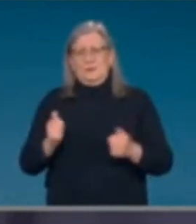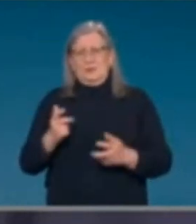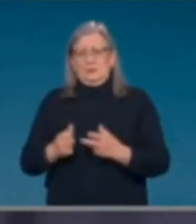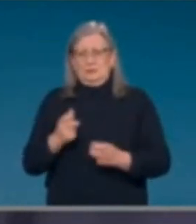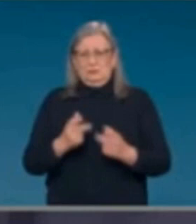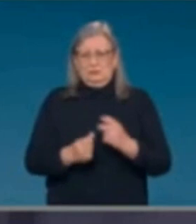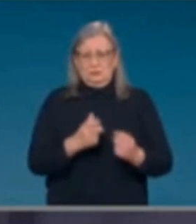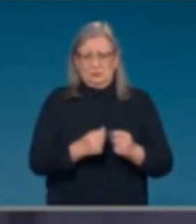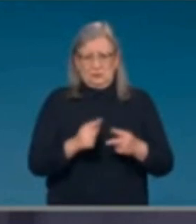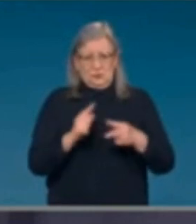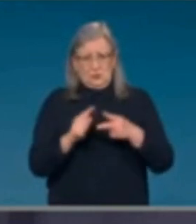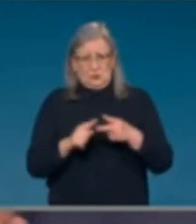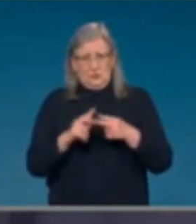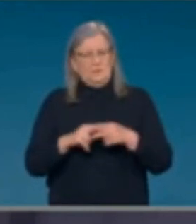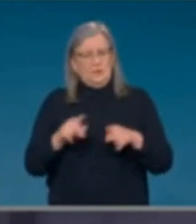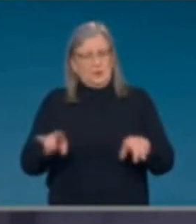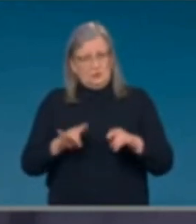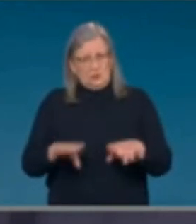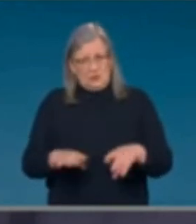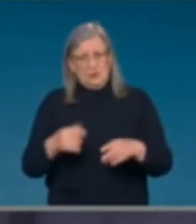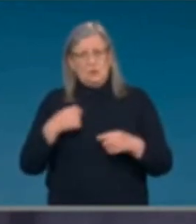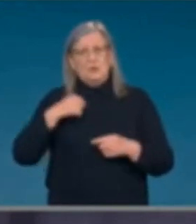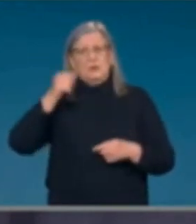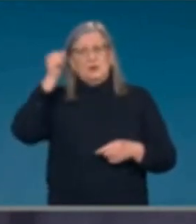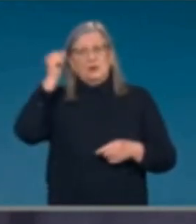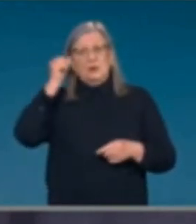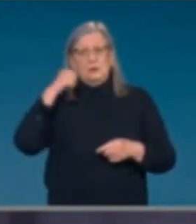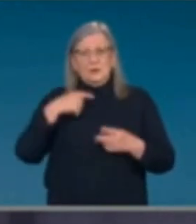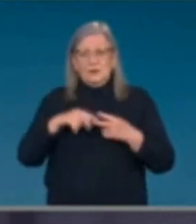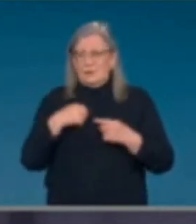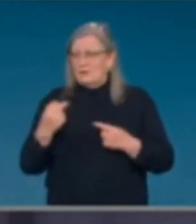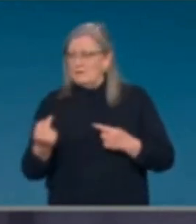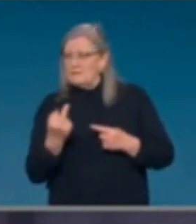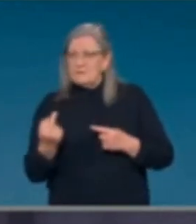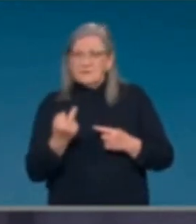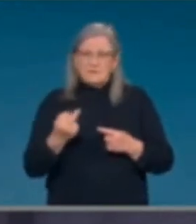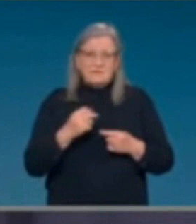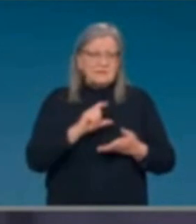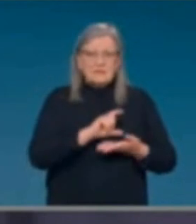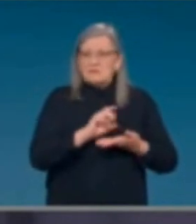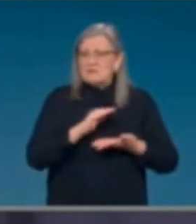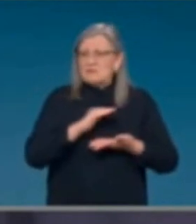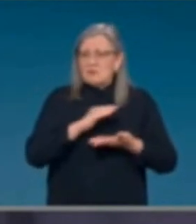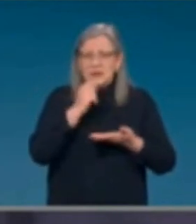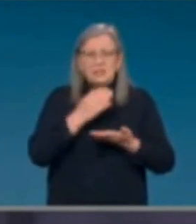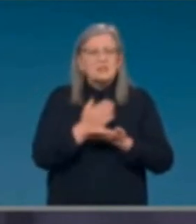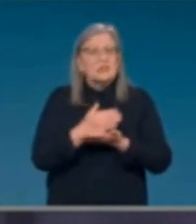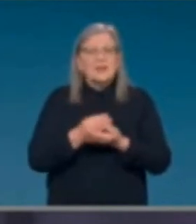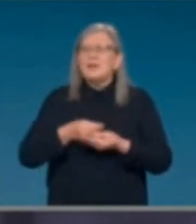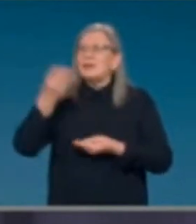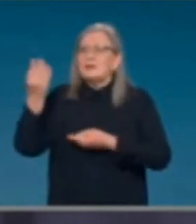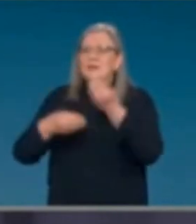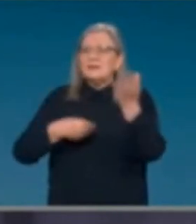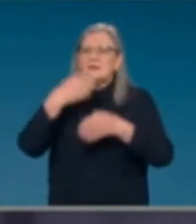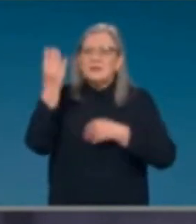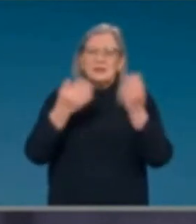we always knew that if we had spare of vaccines, we would be able to share them. And Fiji has been, as